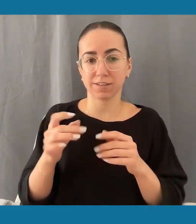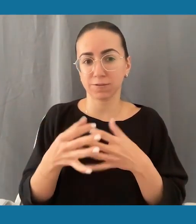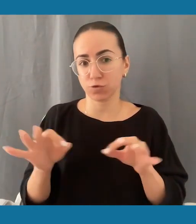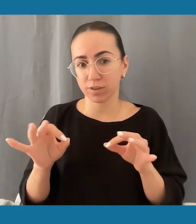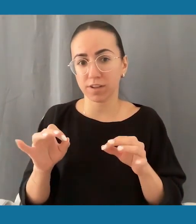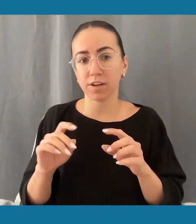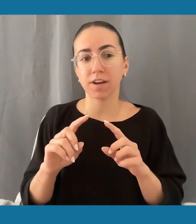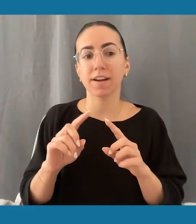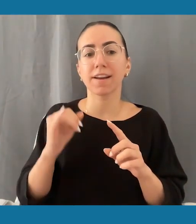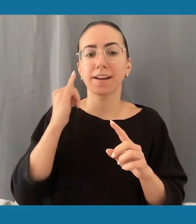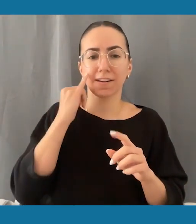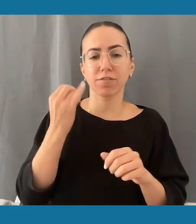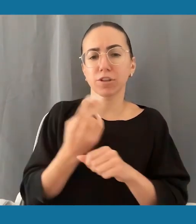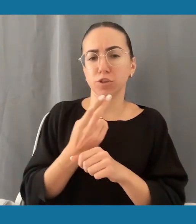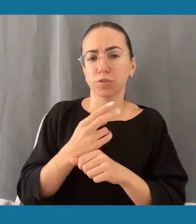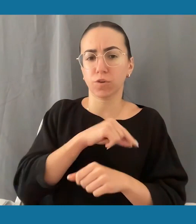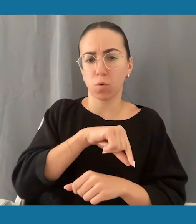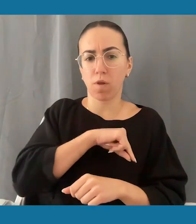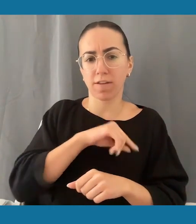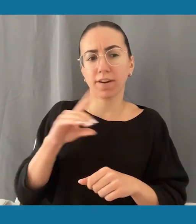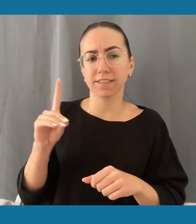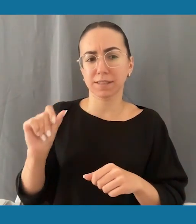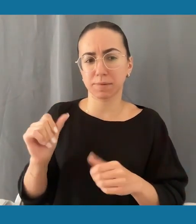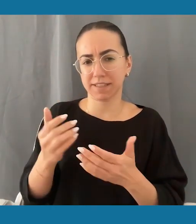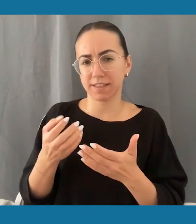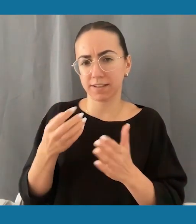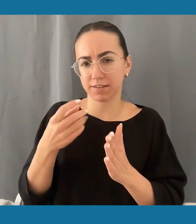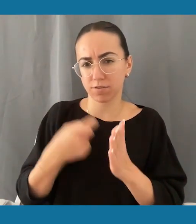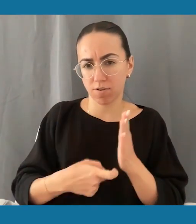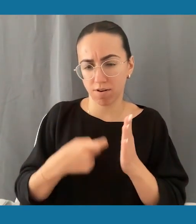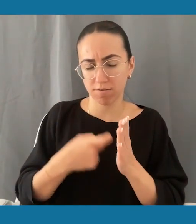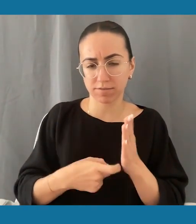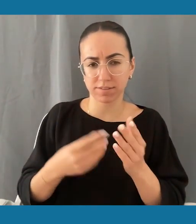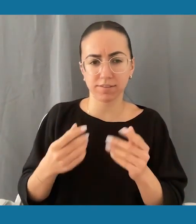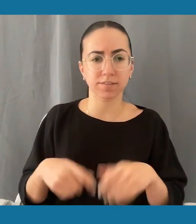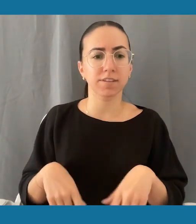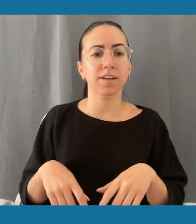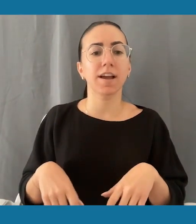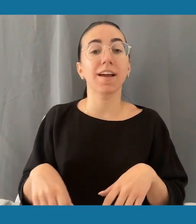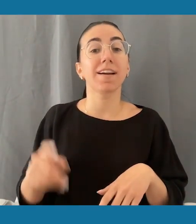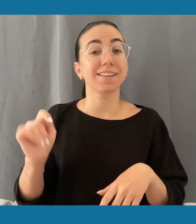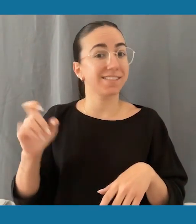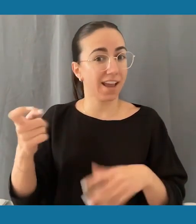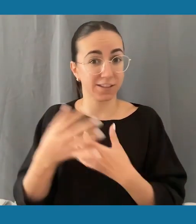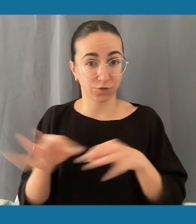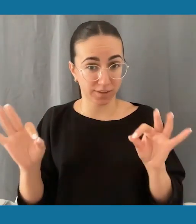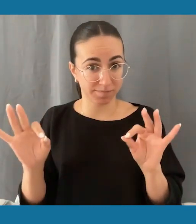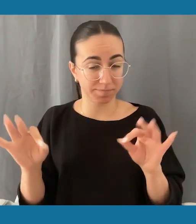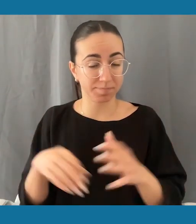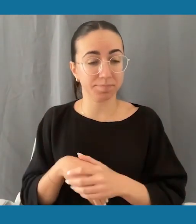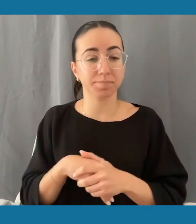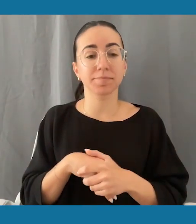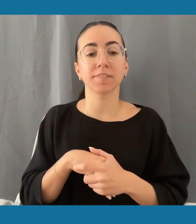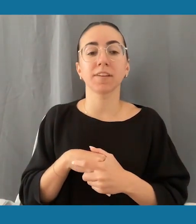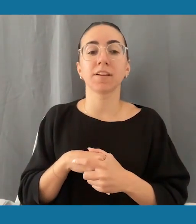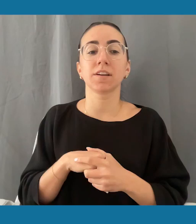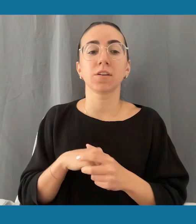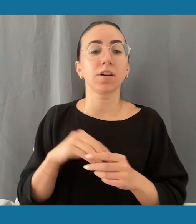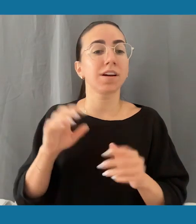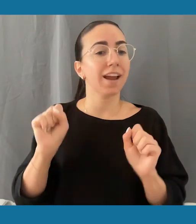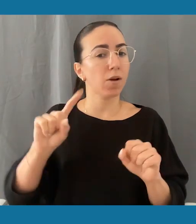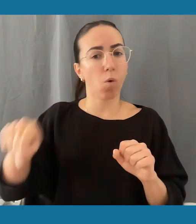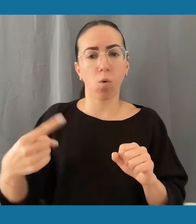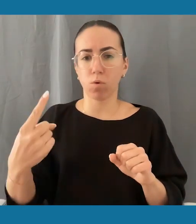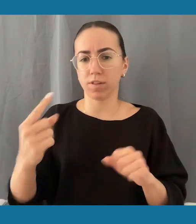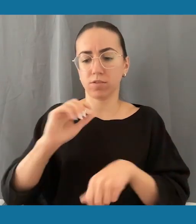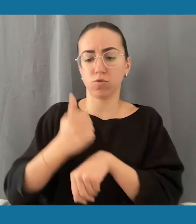over in a moment, are also tax-free. You can only have one ABLE account. So this is very